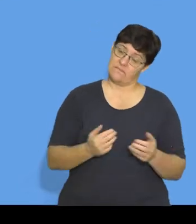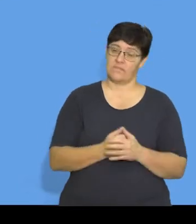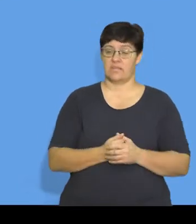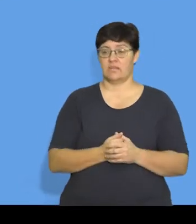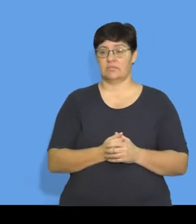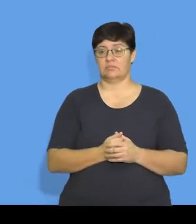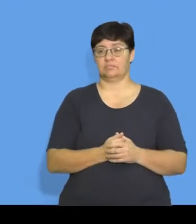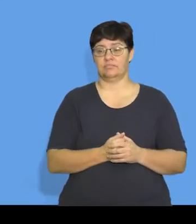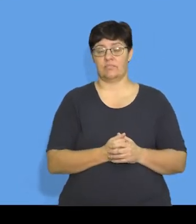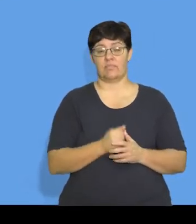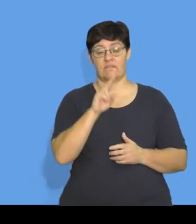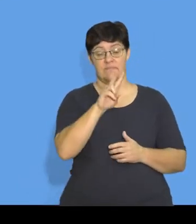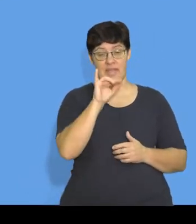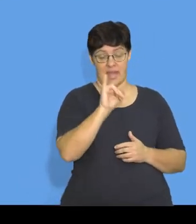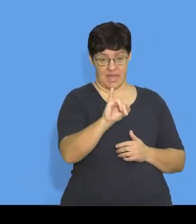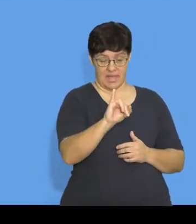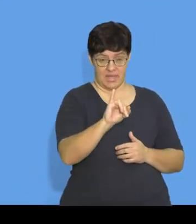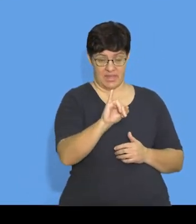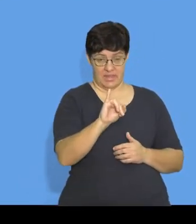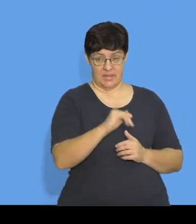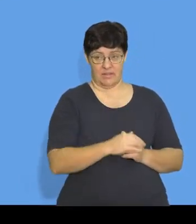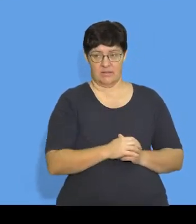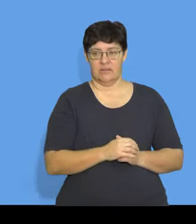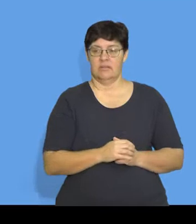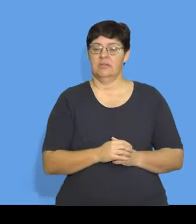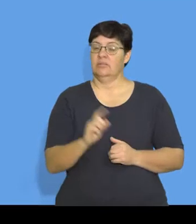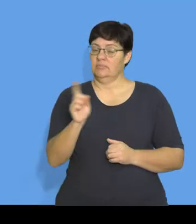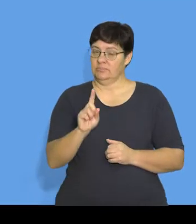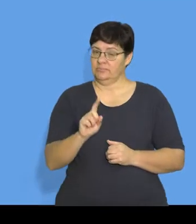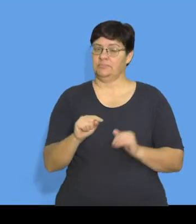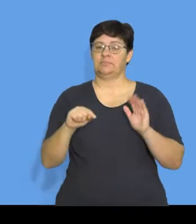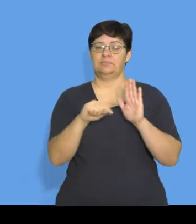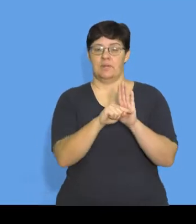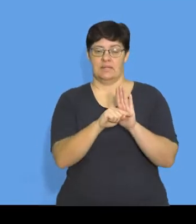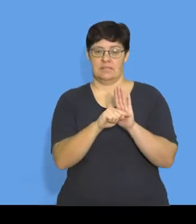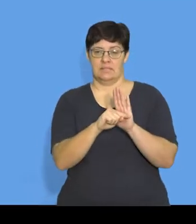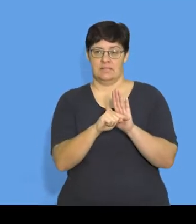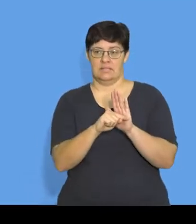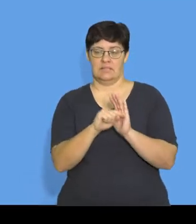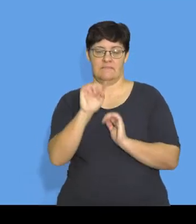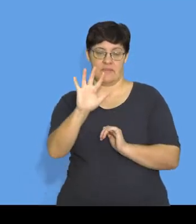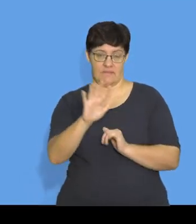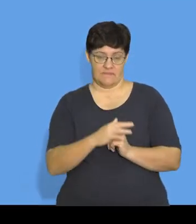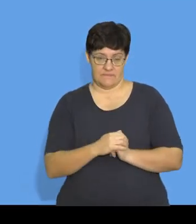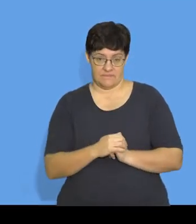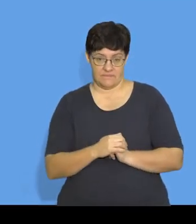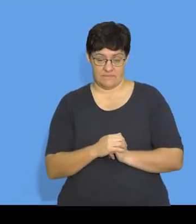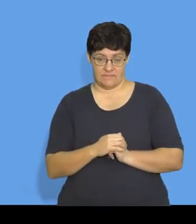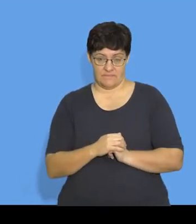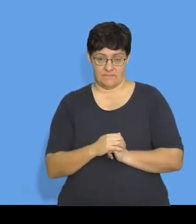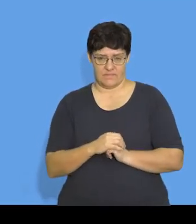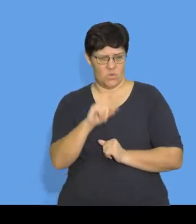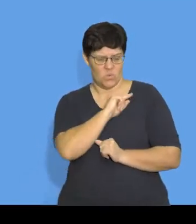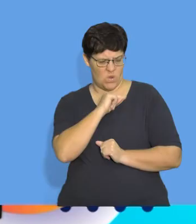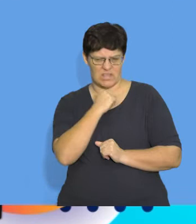the initial velocity now is minus 5. Why am I